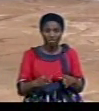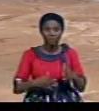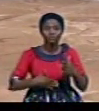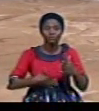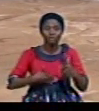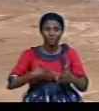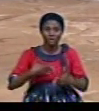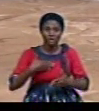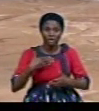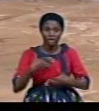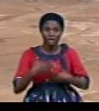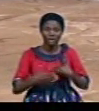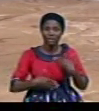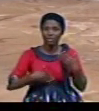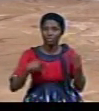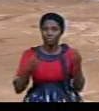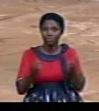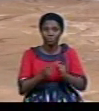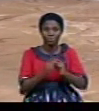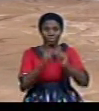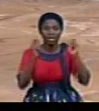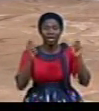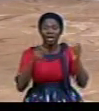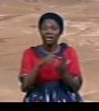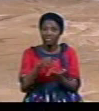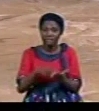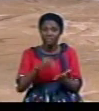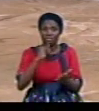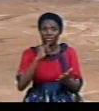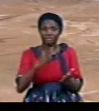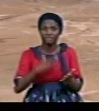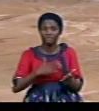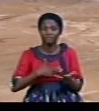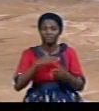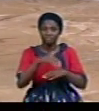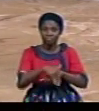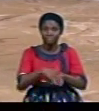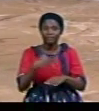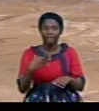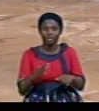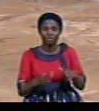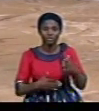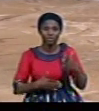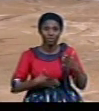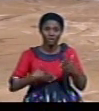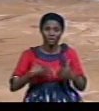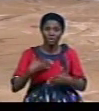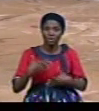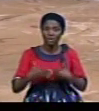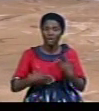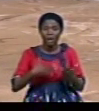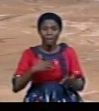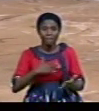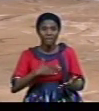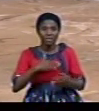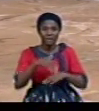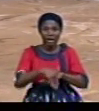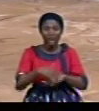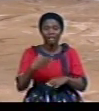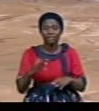nights of Joy Hallelujah tonight is my Night of Joy